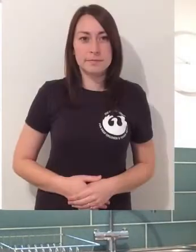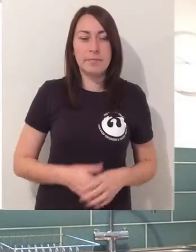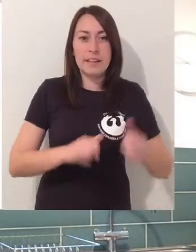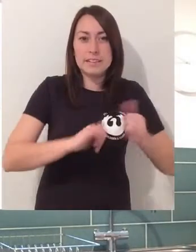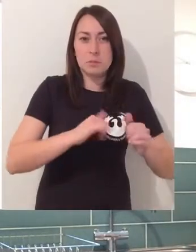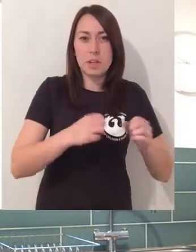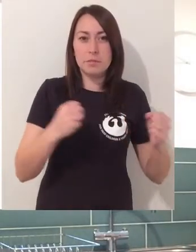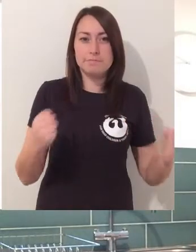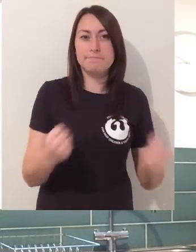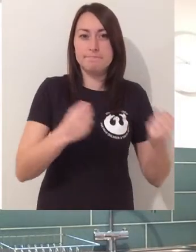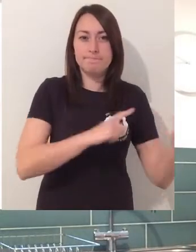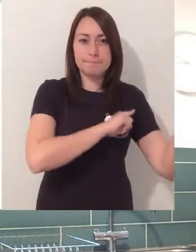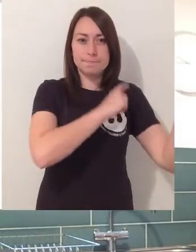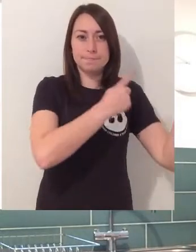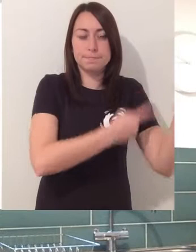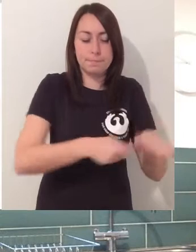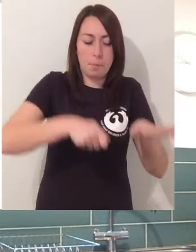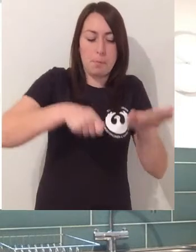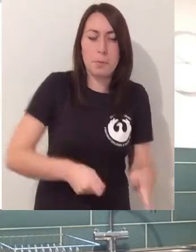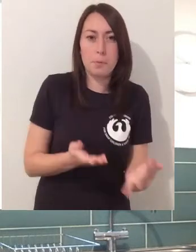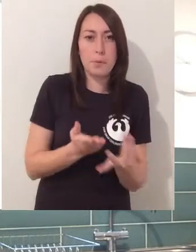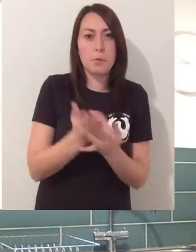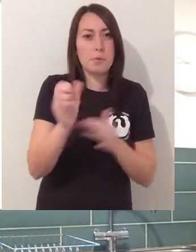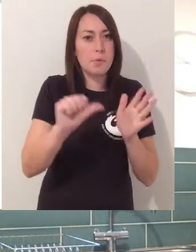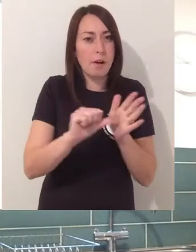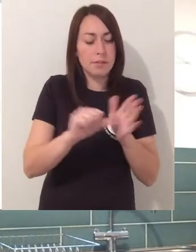Sometimes you need a bit of strength to get through these larger ones.